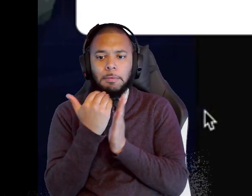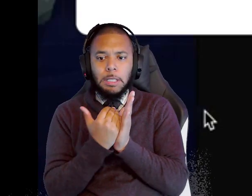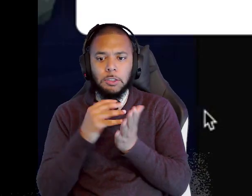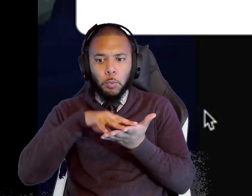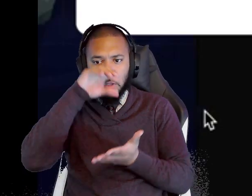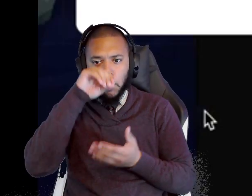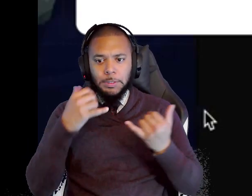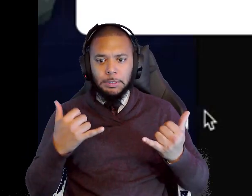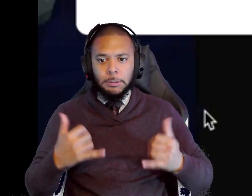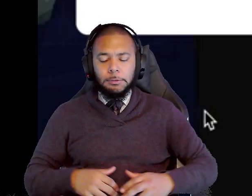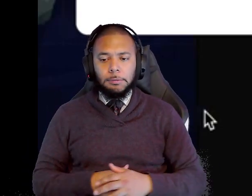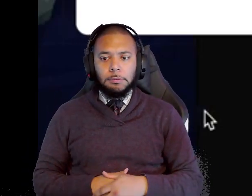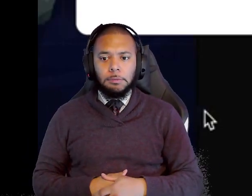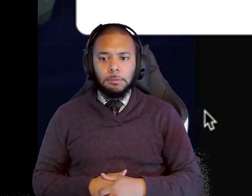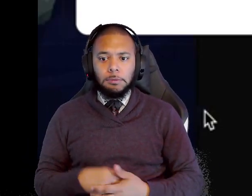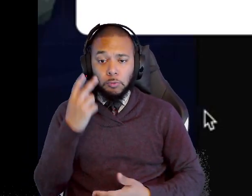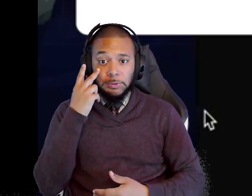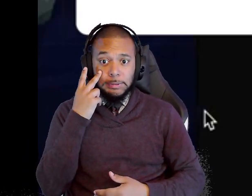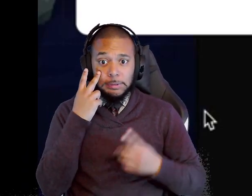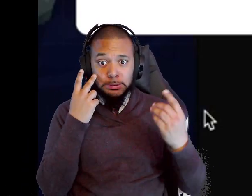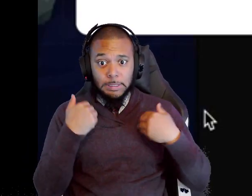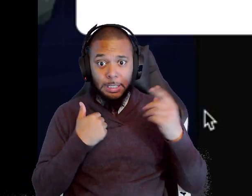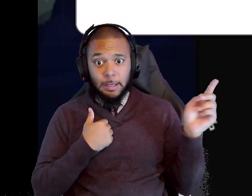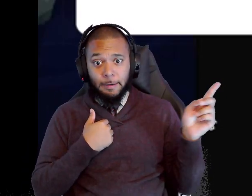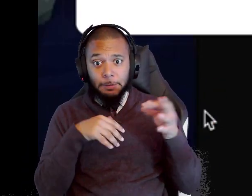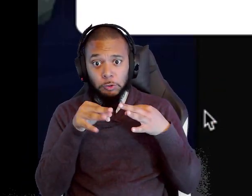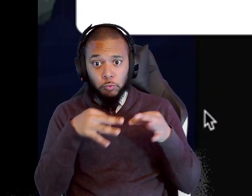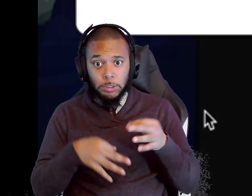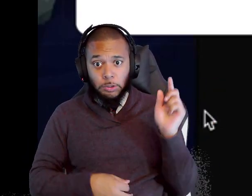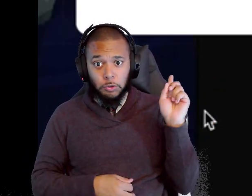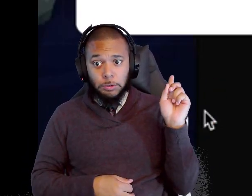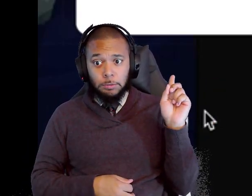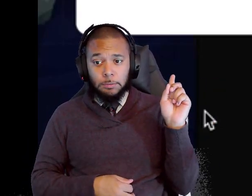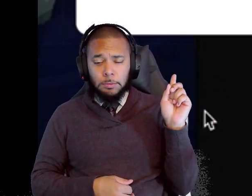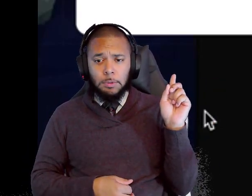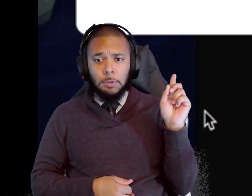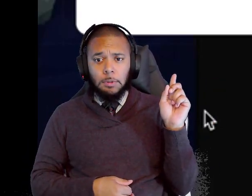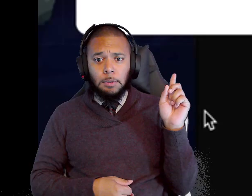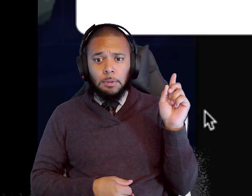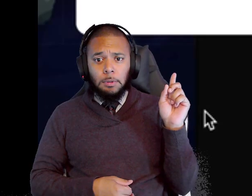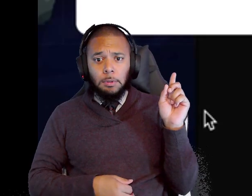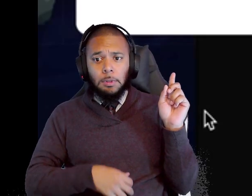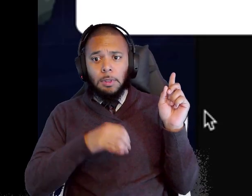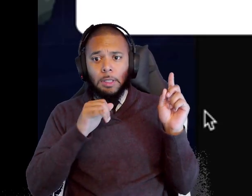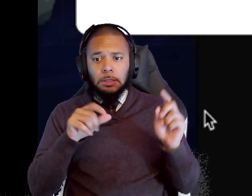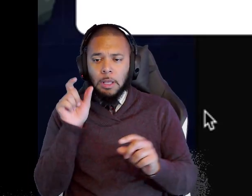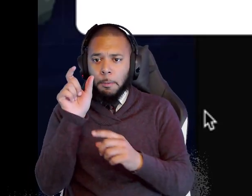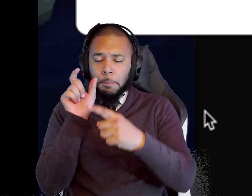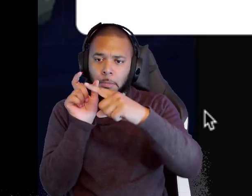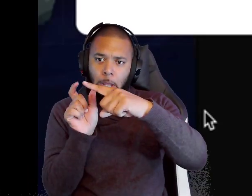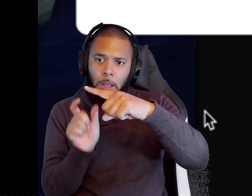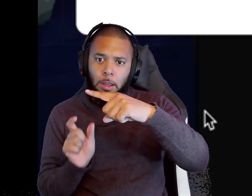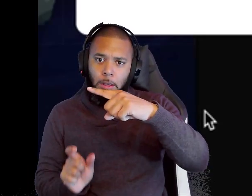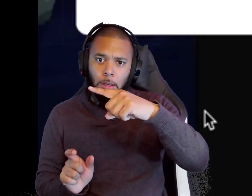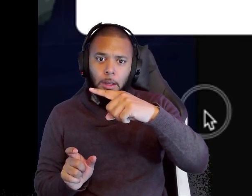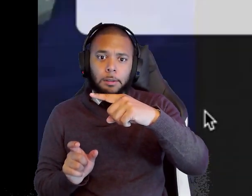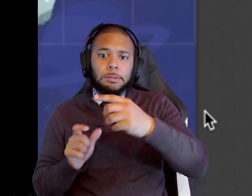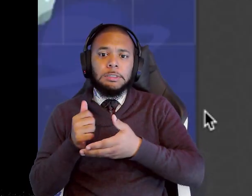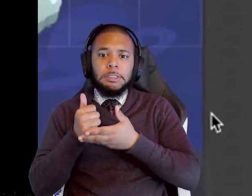and you'll see I have instructions we're supposed to use blocks to move this rocket safely to the planet